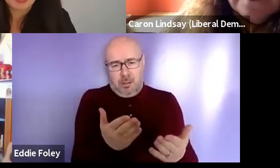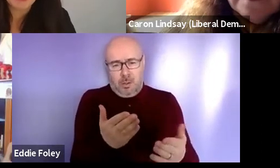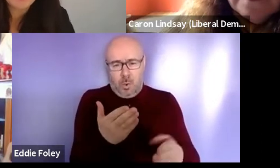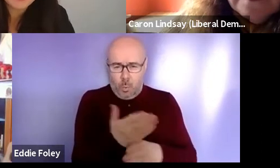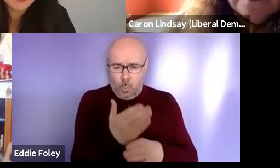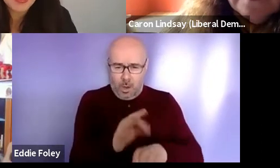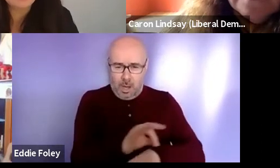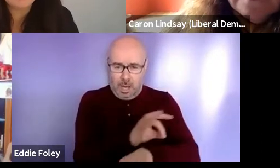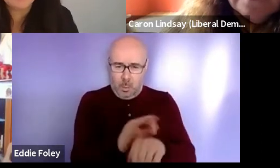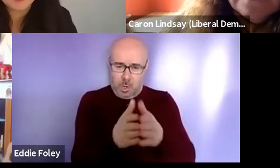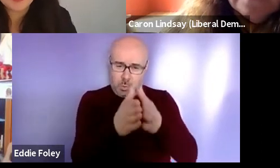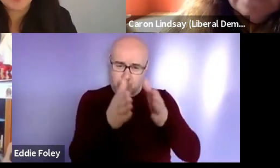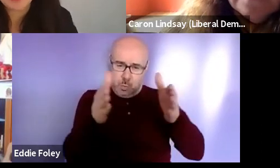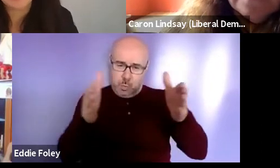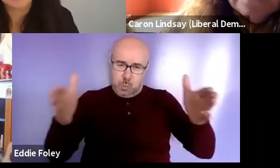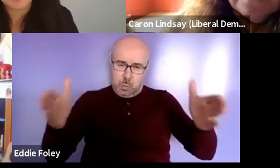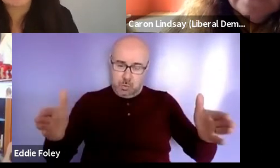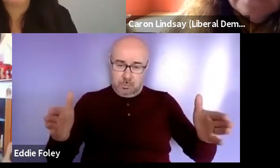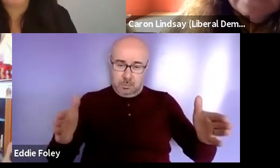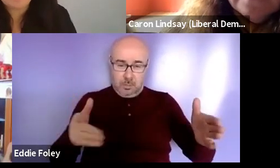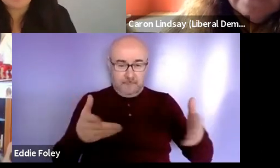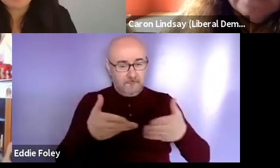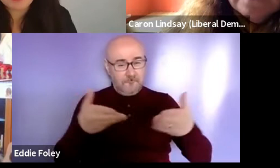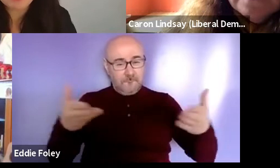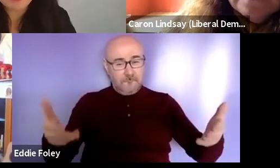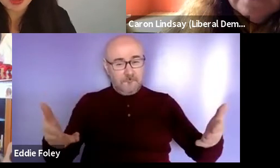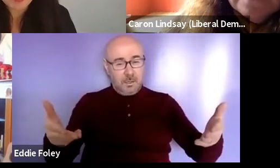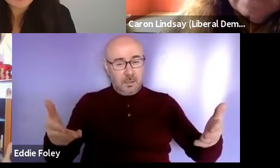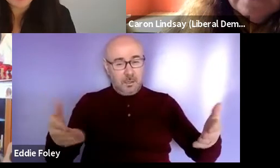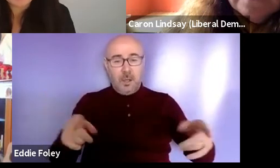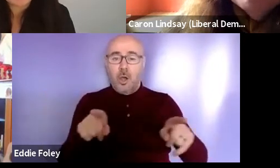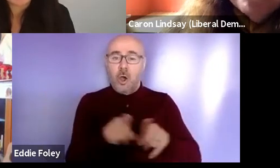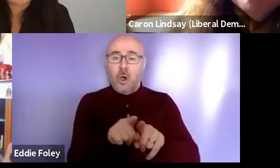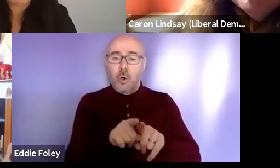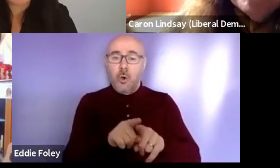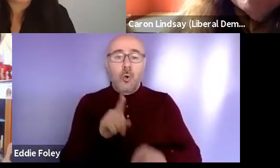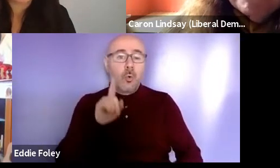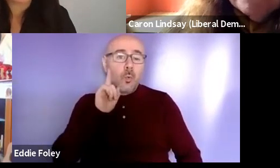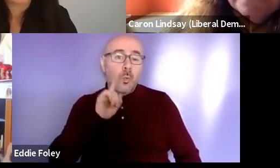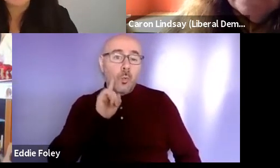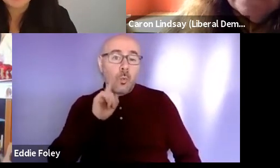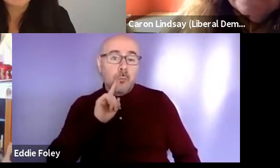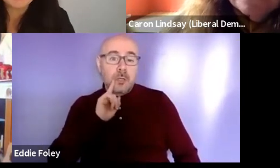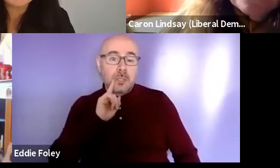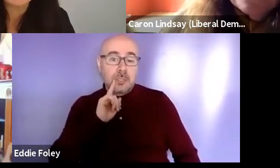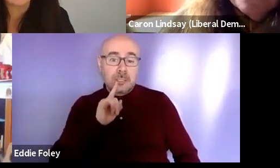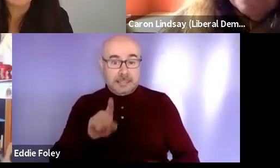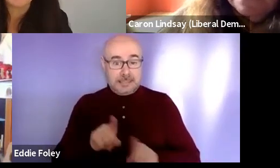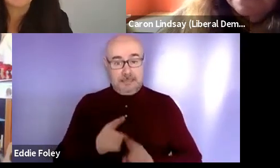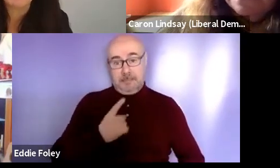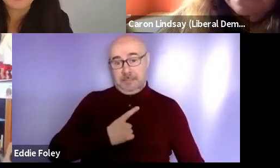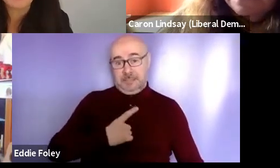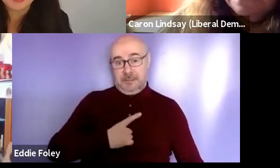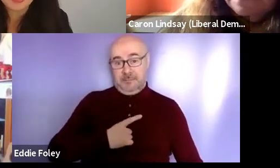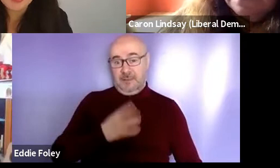in our Parliament? And we've seen in this Parliament women who are the same age as me, 40 years old, standing down